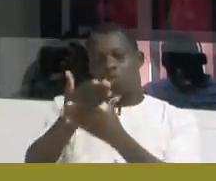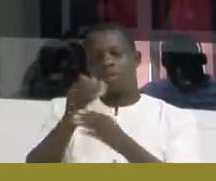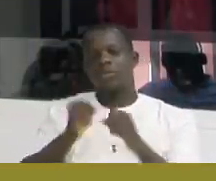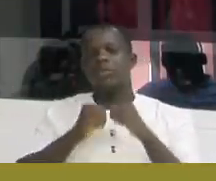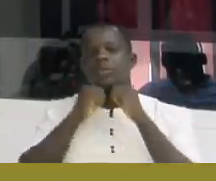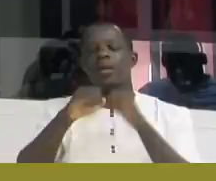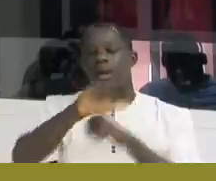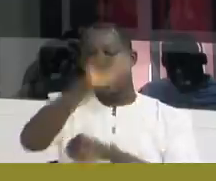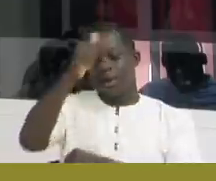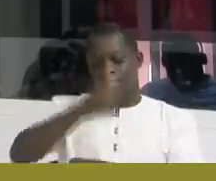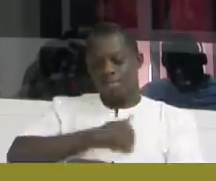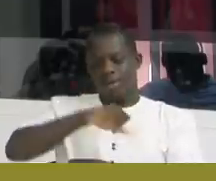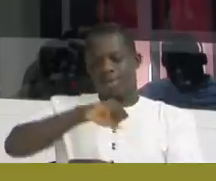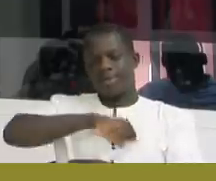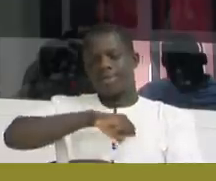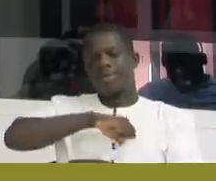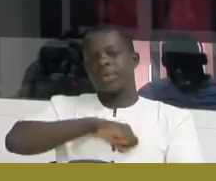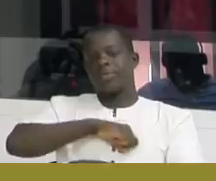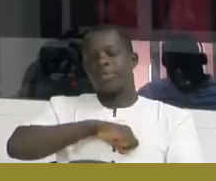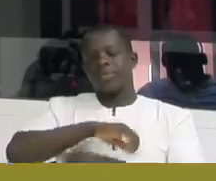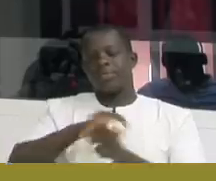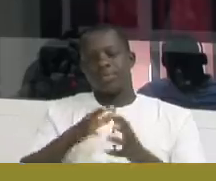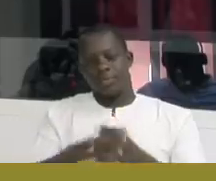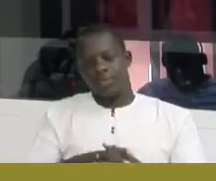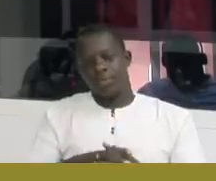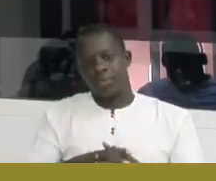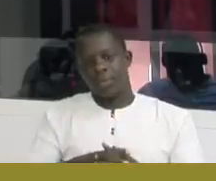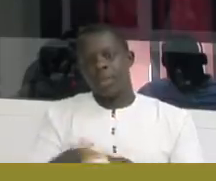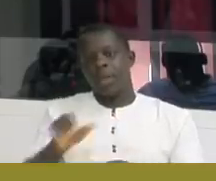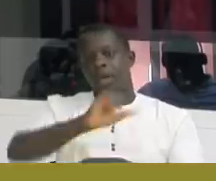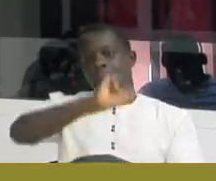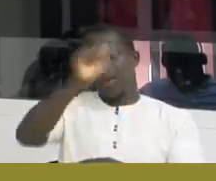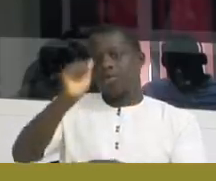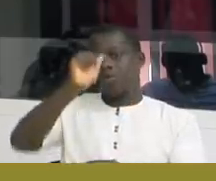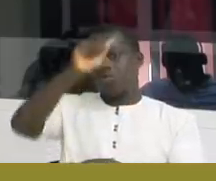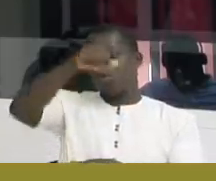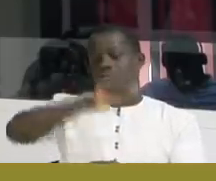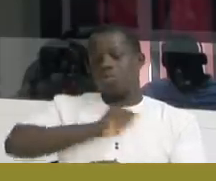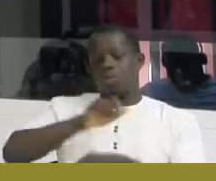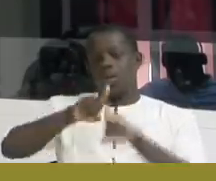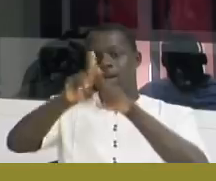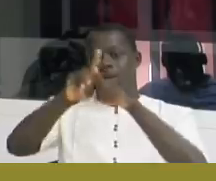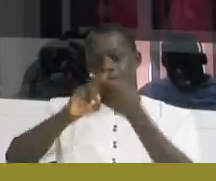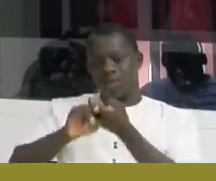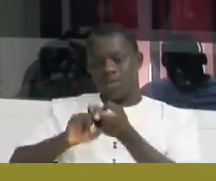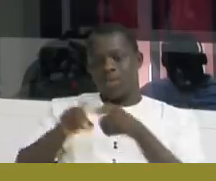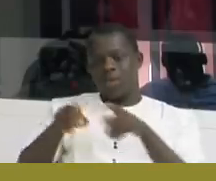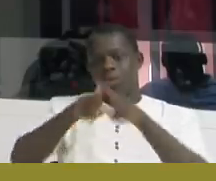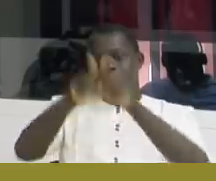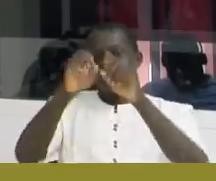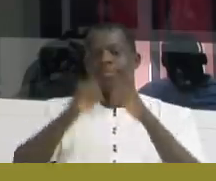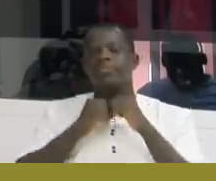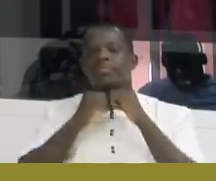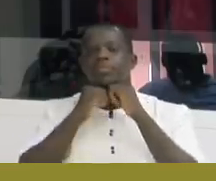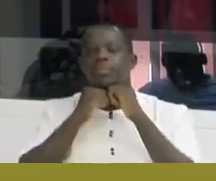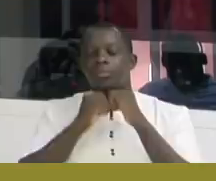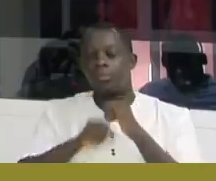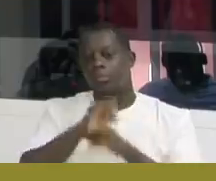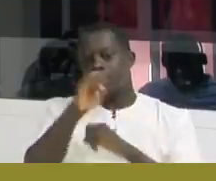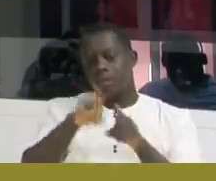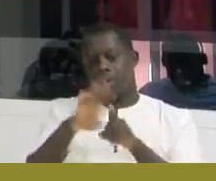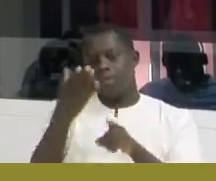Sanasabali and myself. And your relationship with Sana, personally, did it in